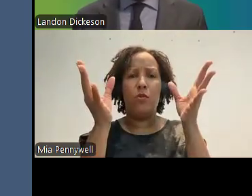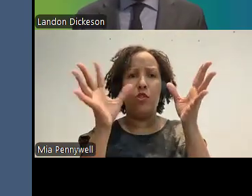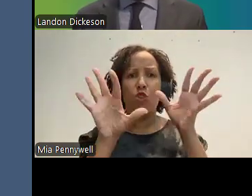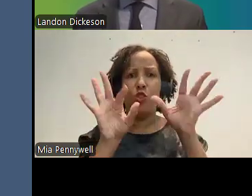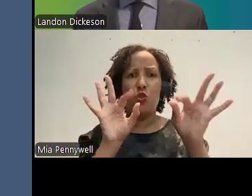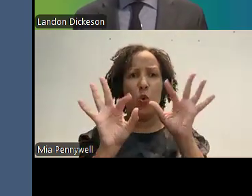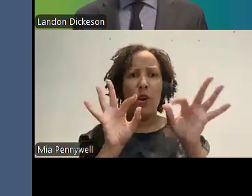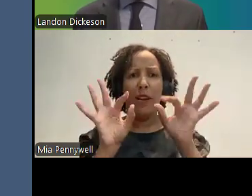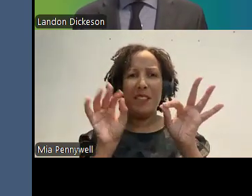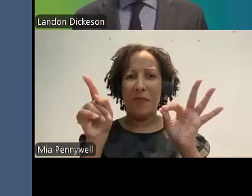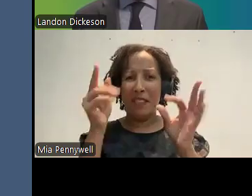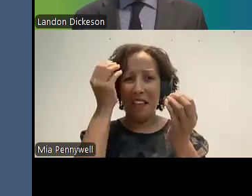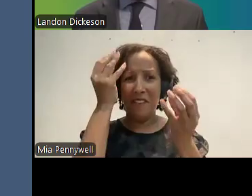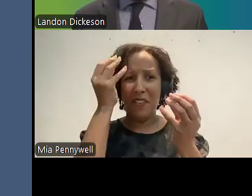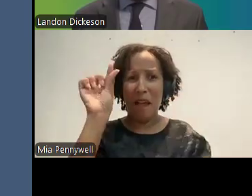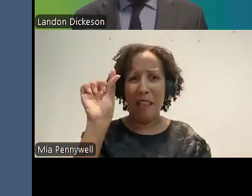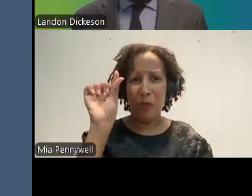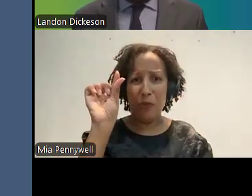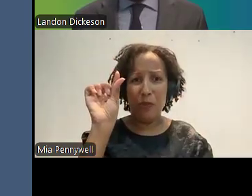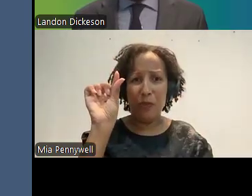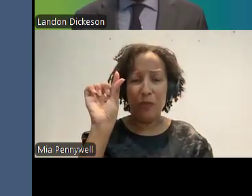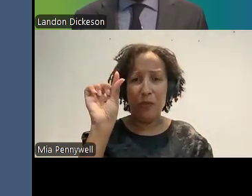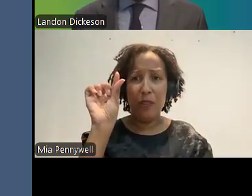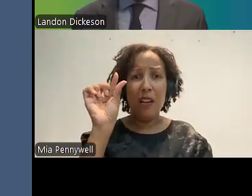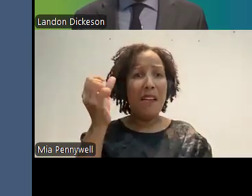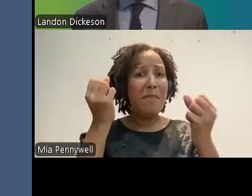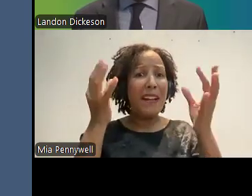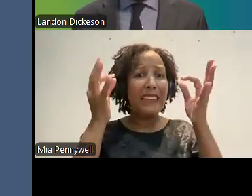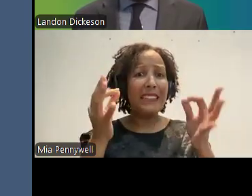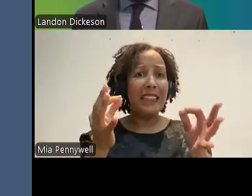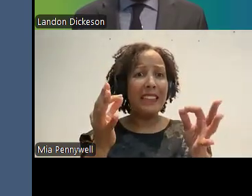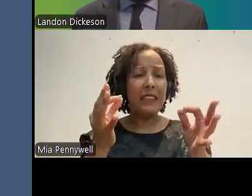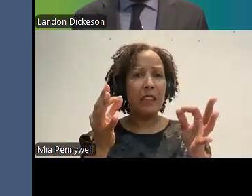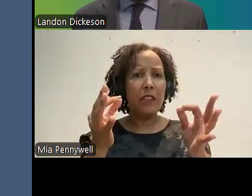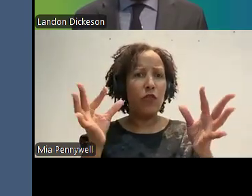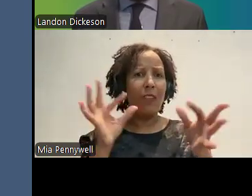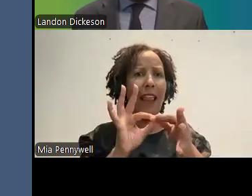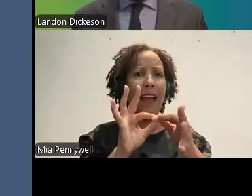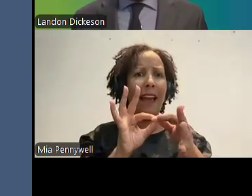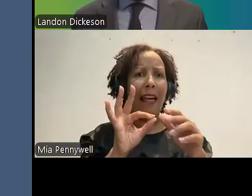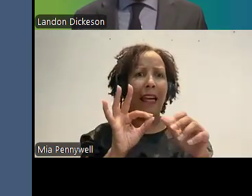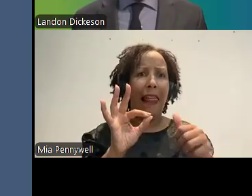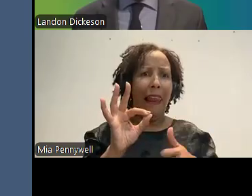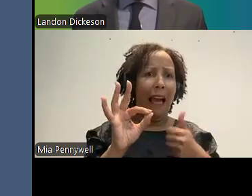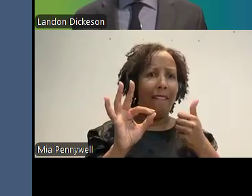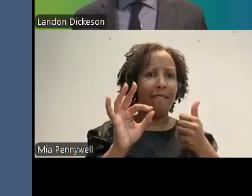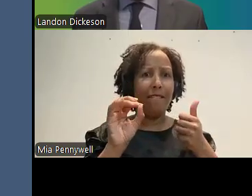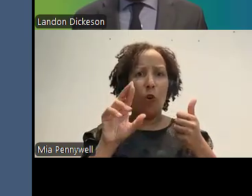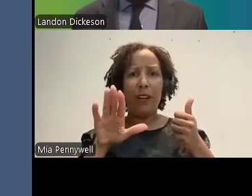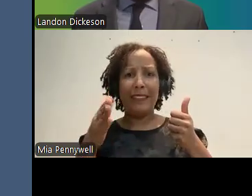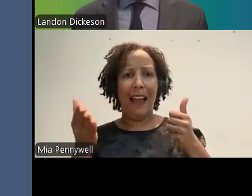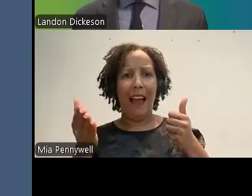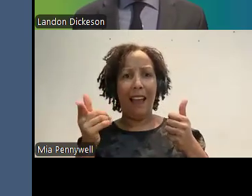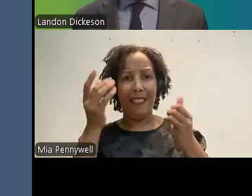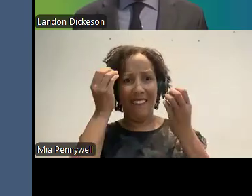information, many of which were, life and death decisions, but they had to make it on very little information. So they've already